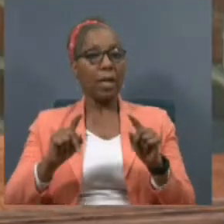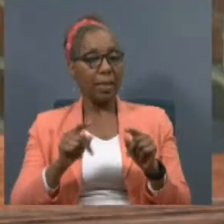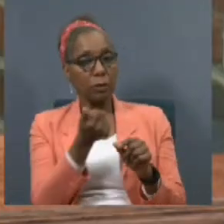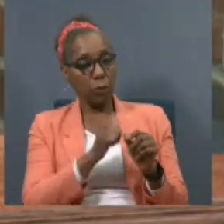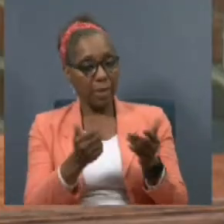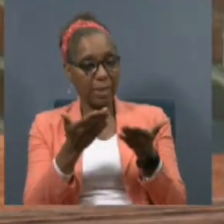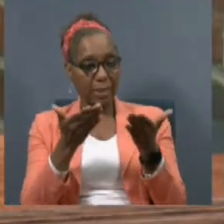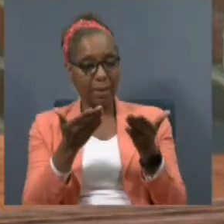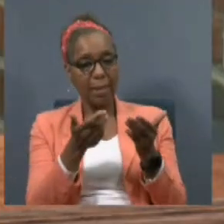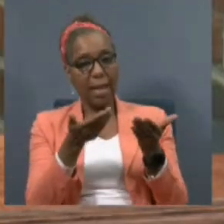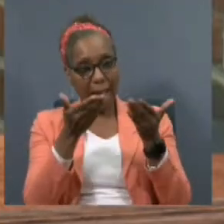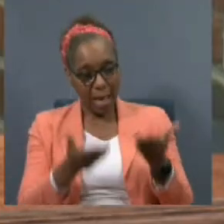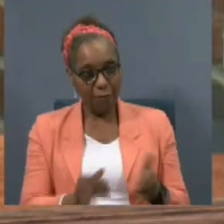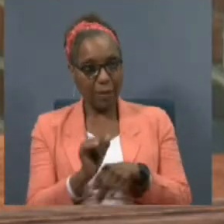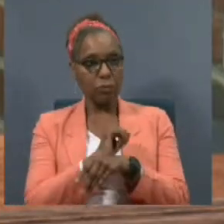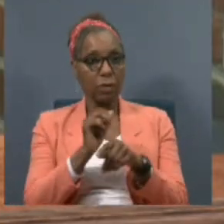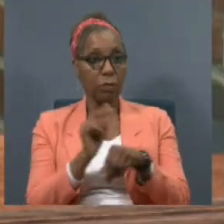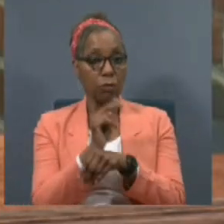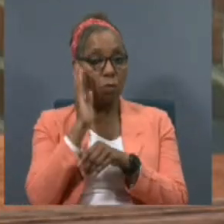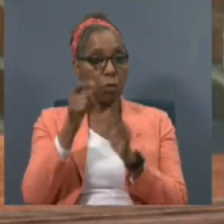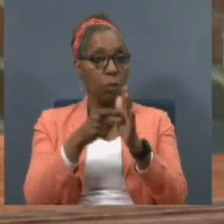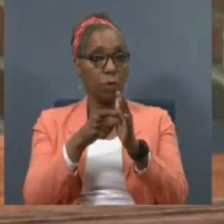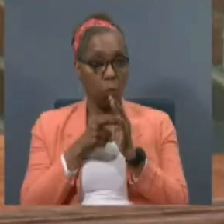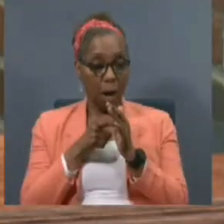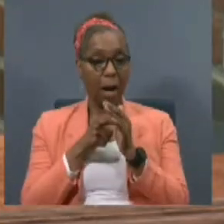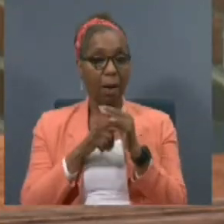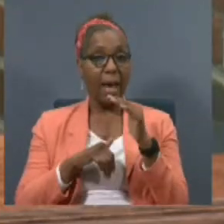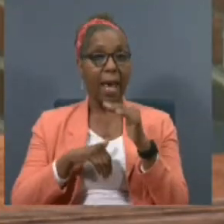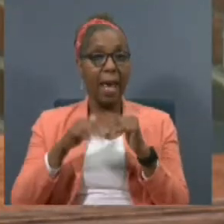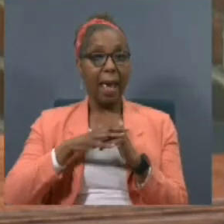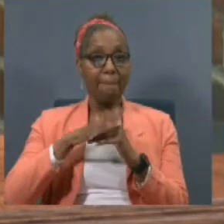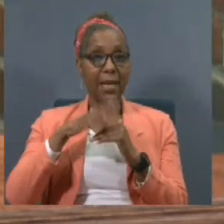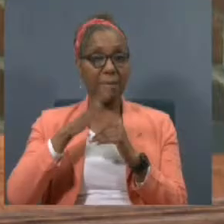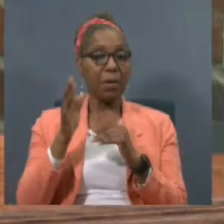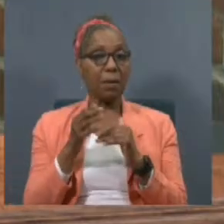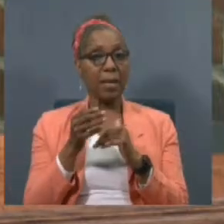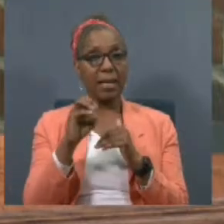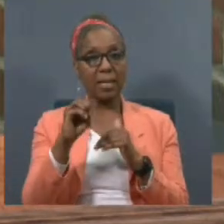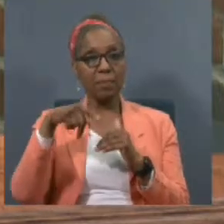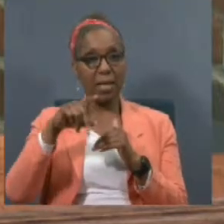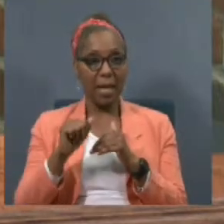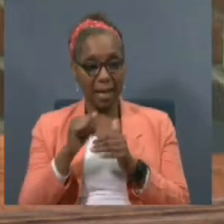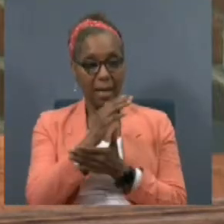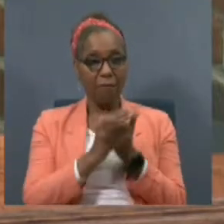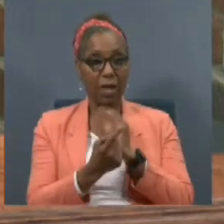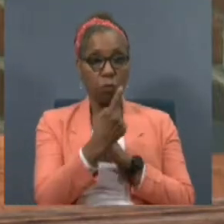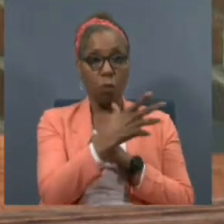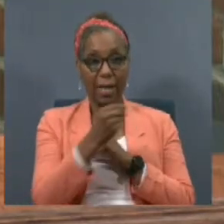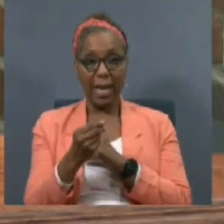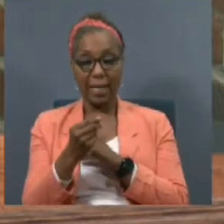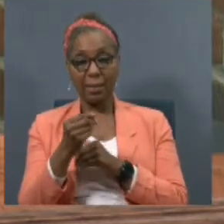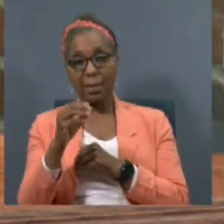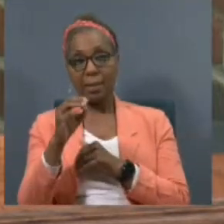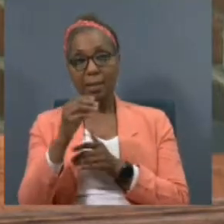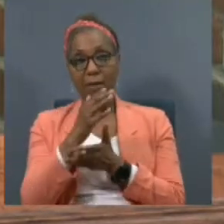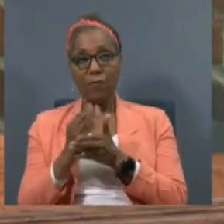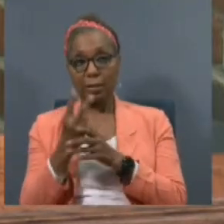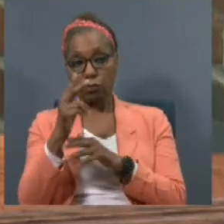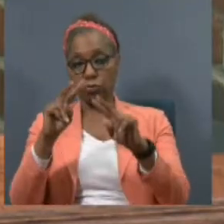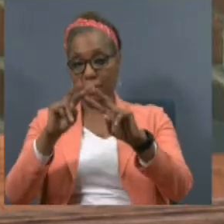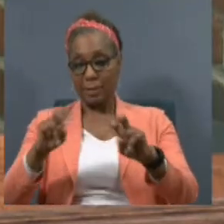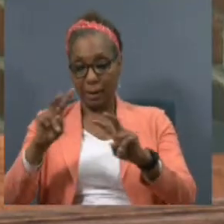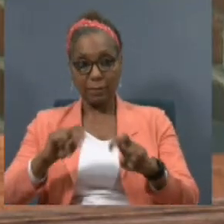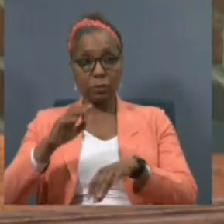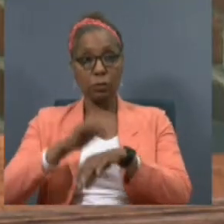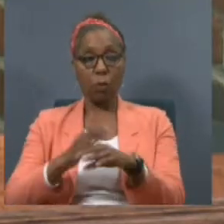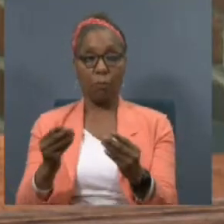any heavy industrial zoning use would require at minimum an EPA Phase 1 and Phase 2 analysis